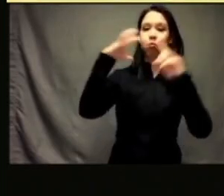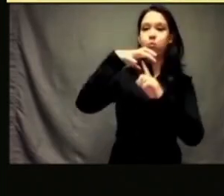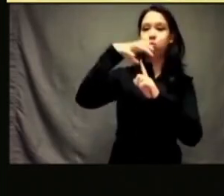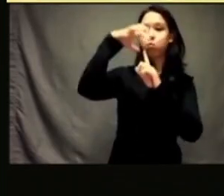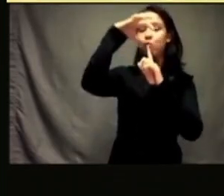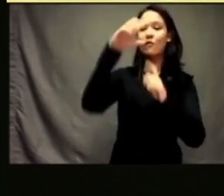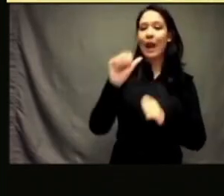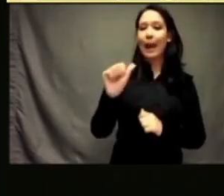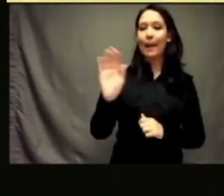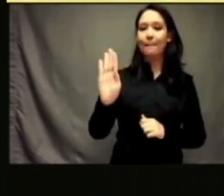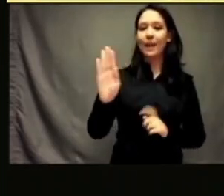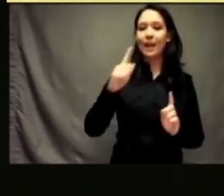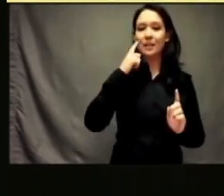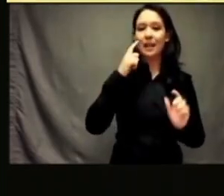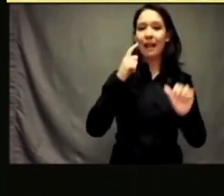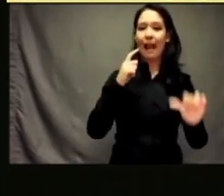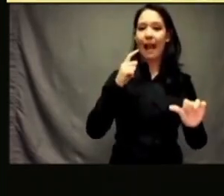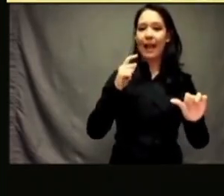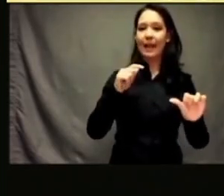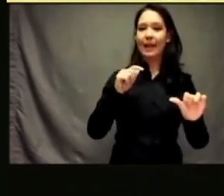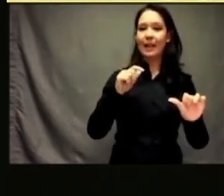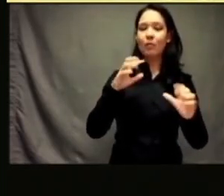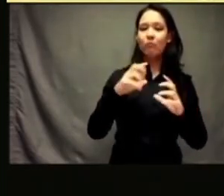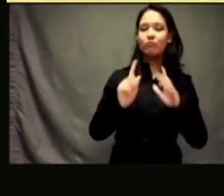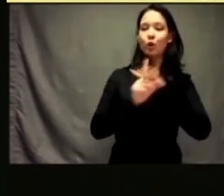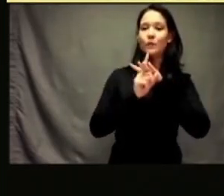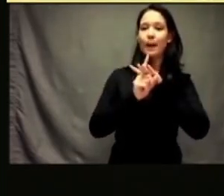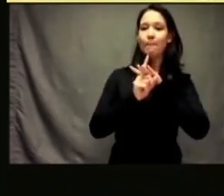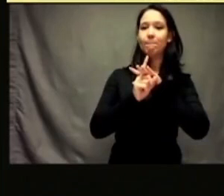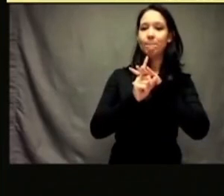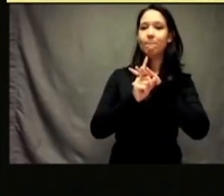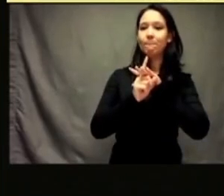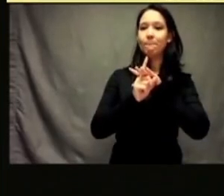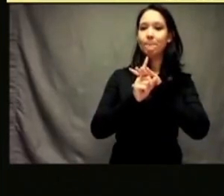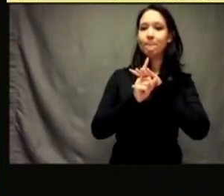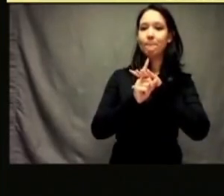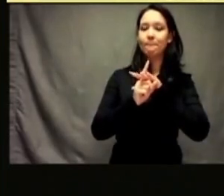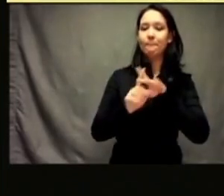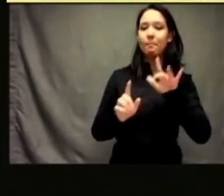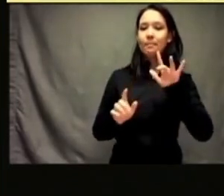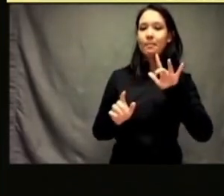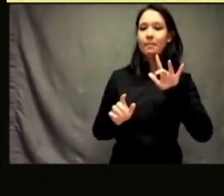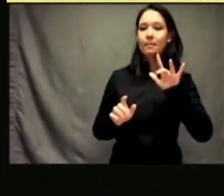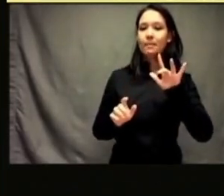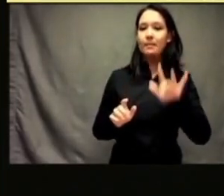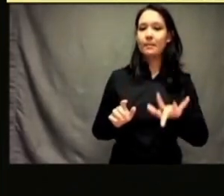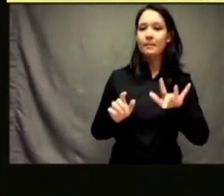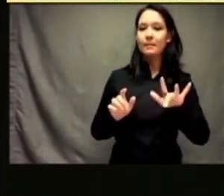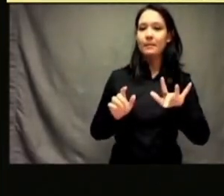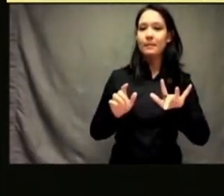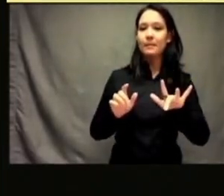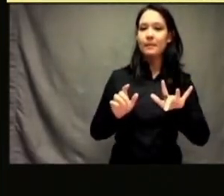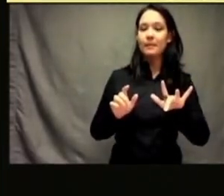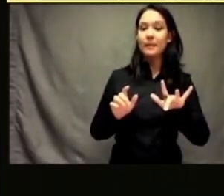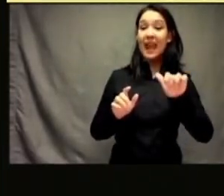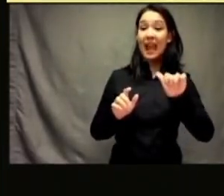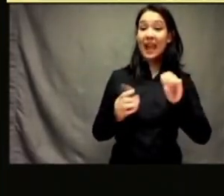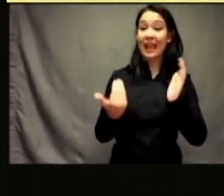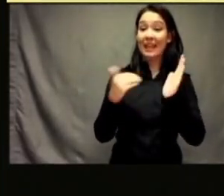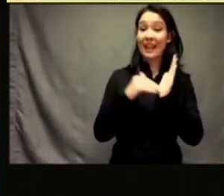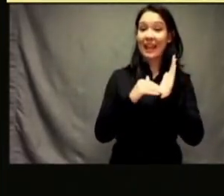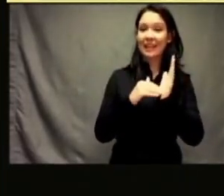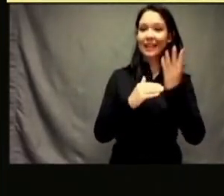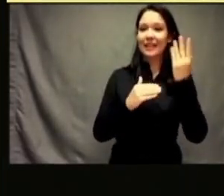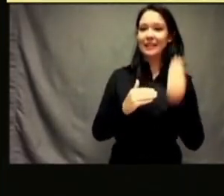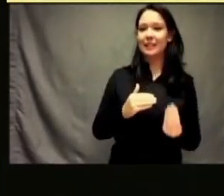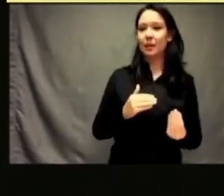So I'm going to press the A button and the balloon appears. And then if I press the A button again,